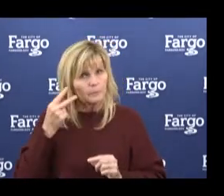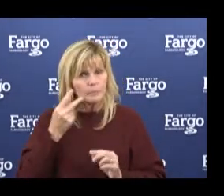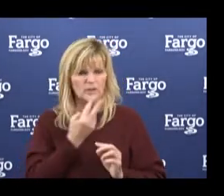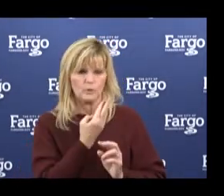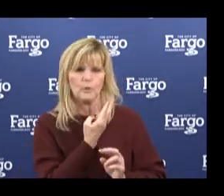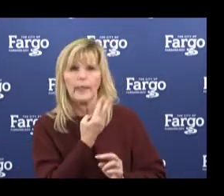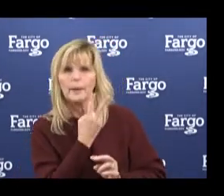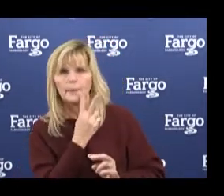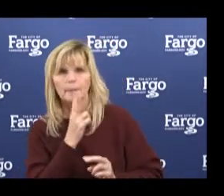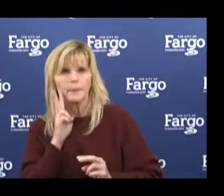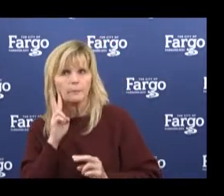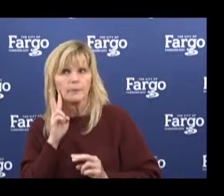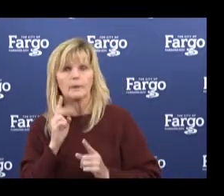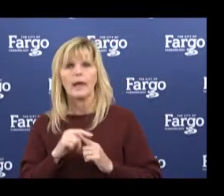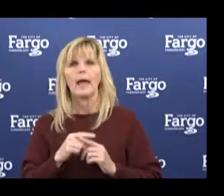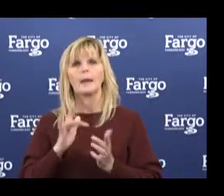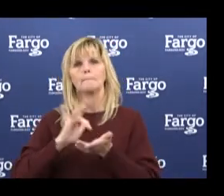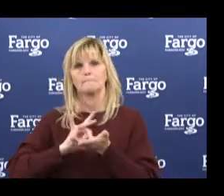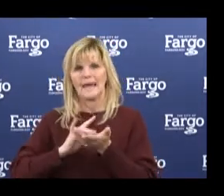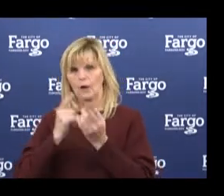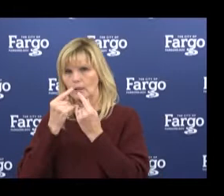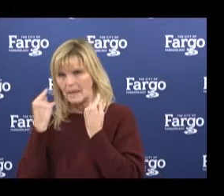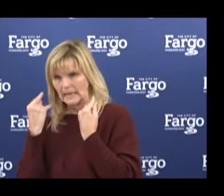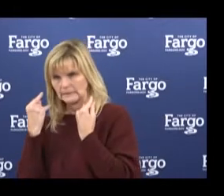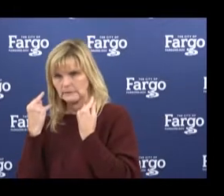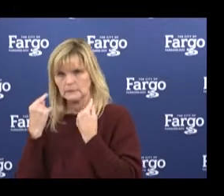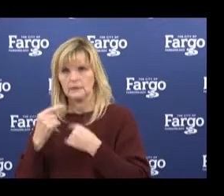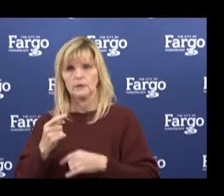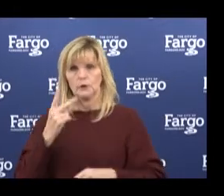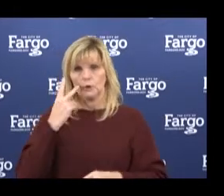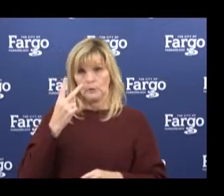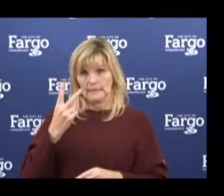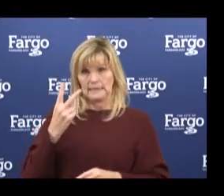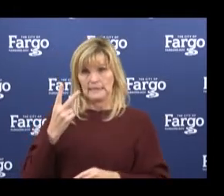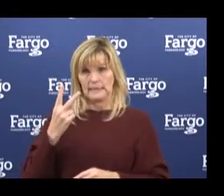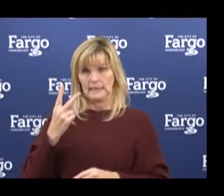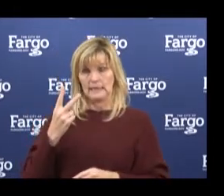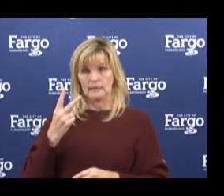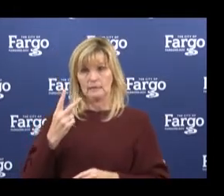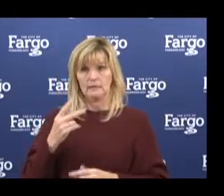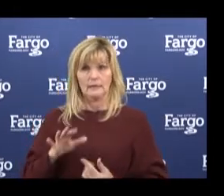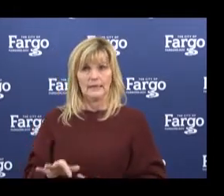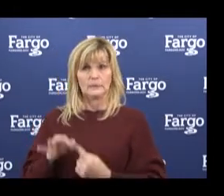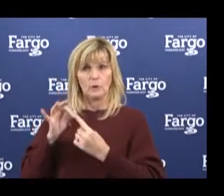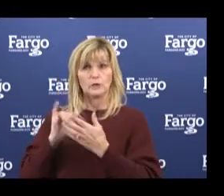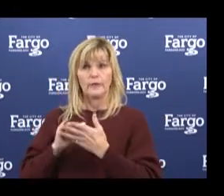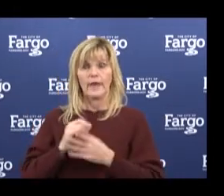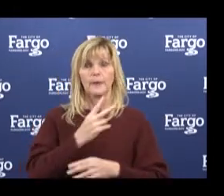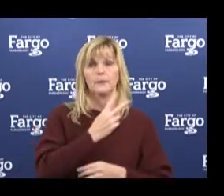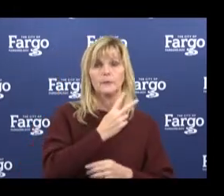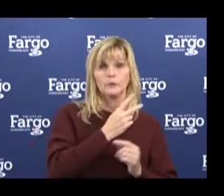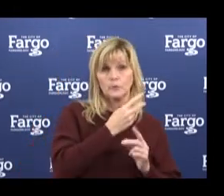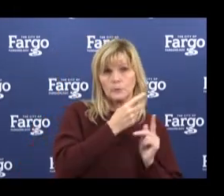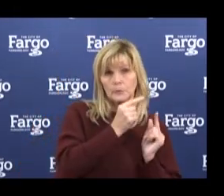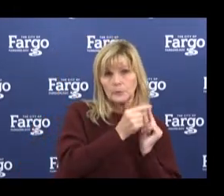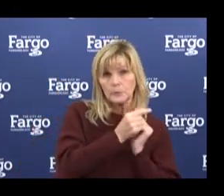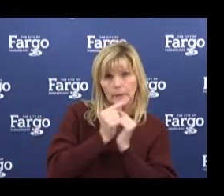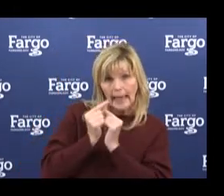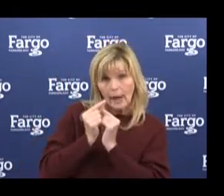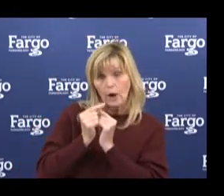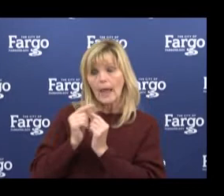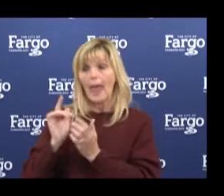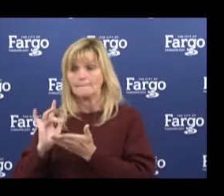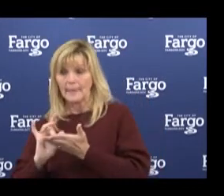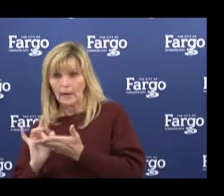lower left, and a medical mask in the lower right. And you can see that especially that 2-layer and that medical mask blocked